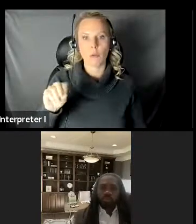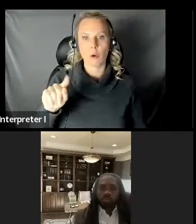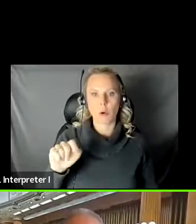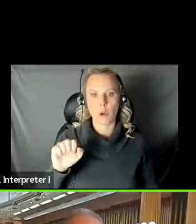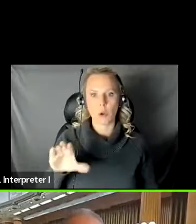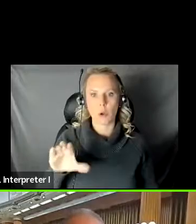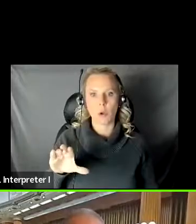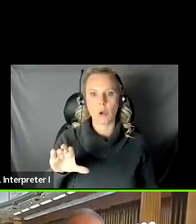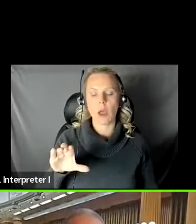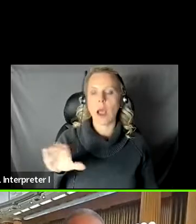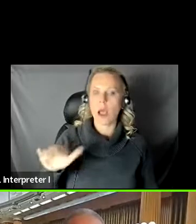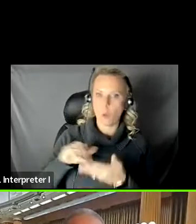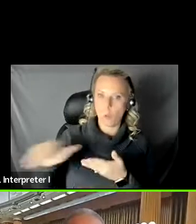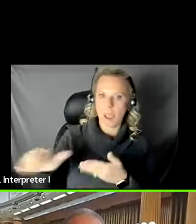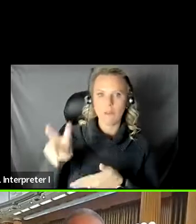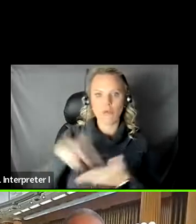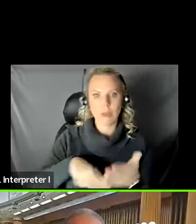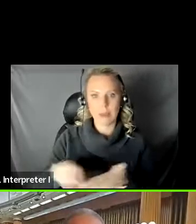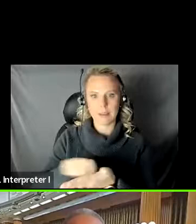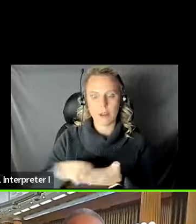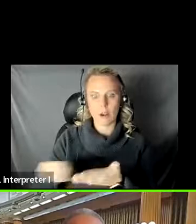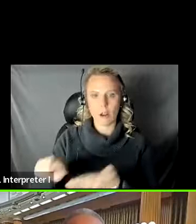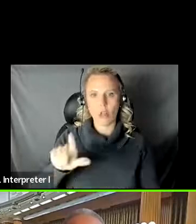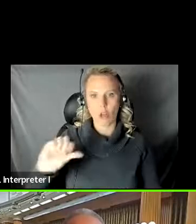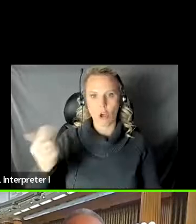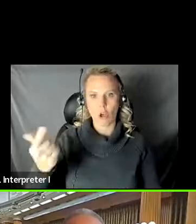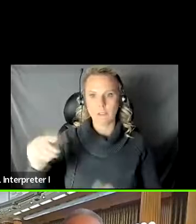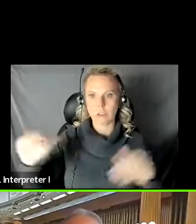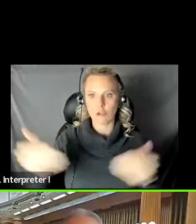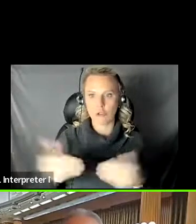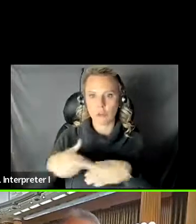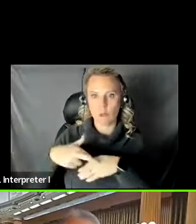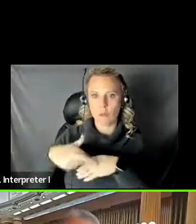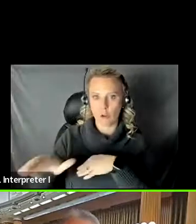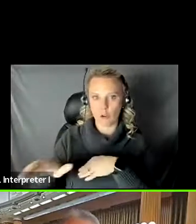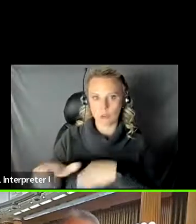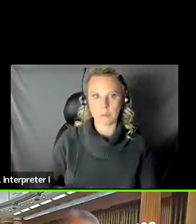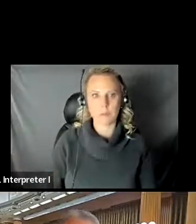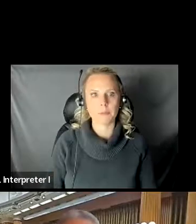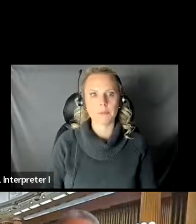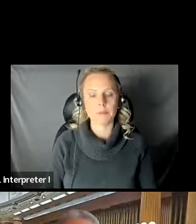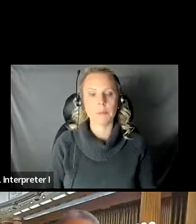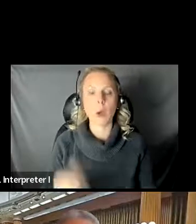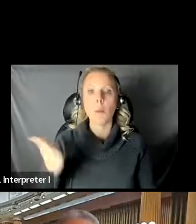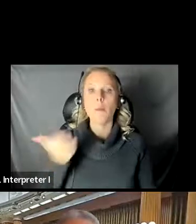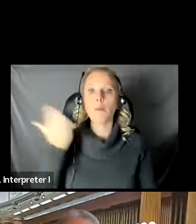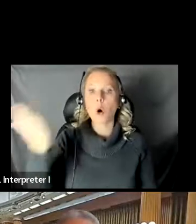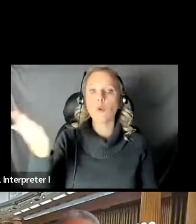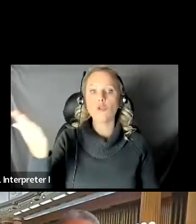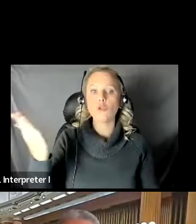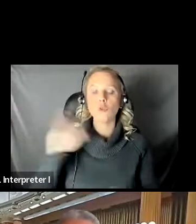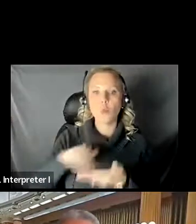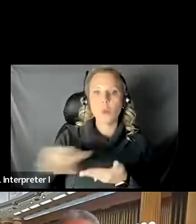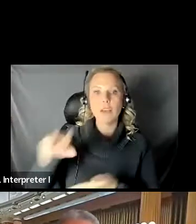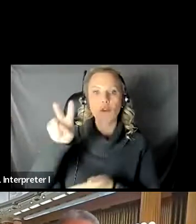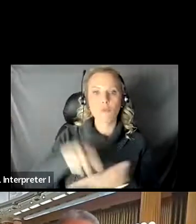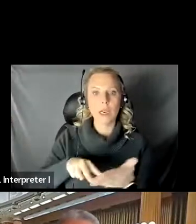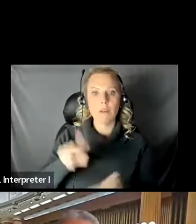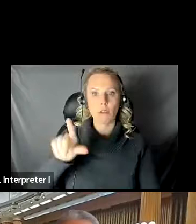move to waive the reading of the Secretary's log of introductions and referrals. Been a motion to waive the reading of the log.